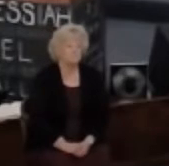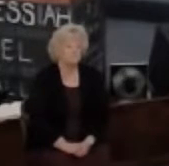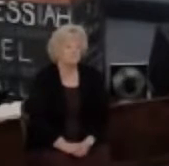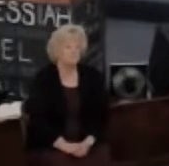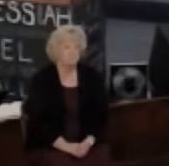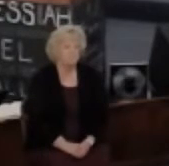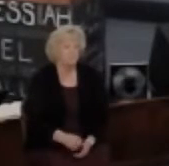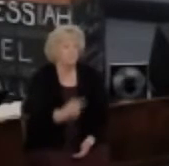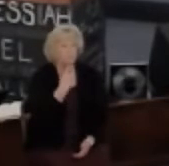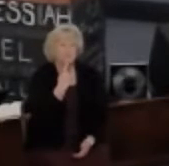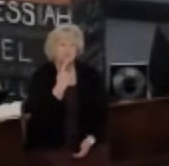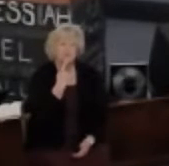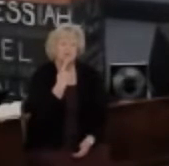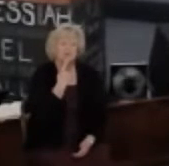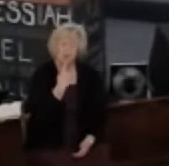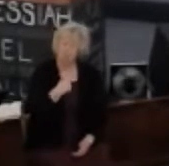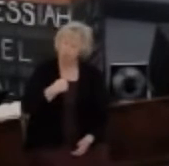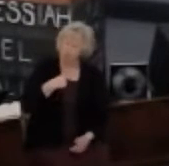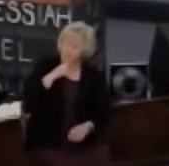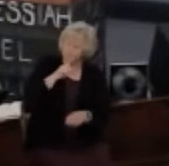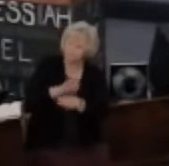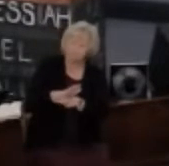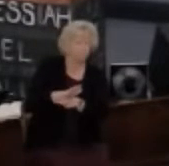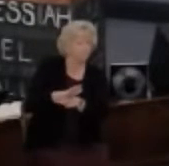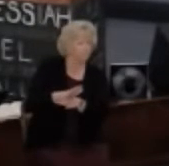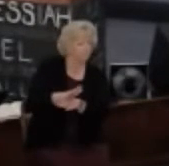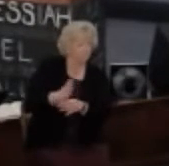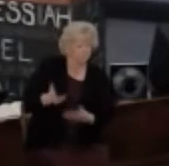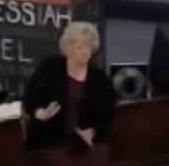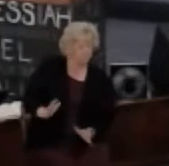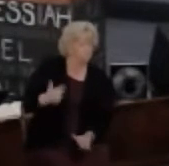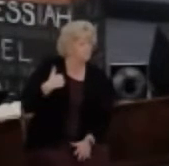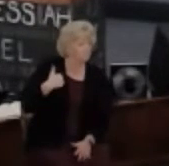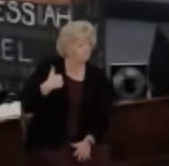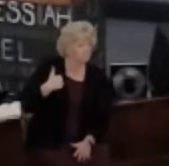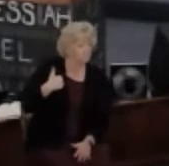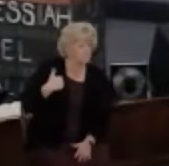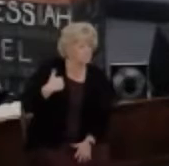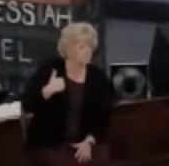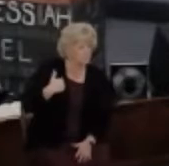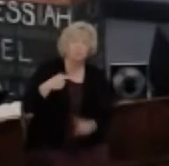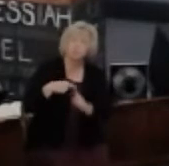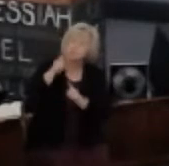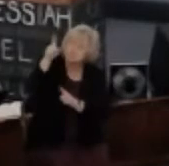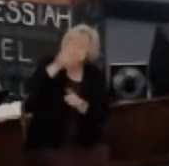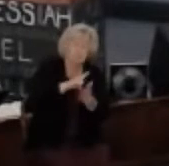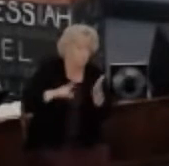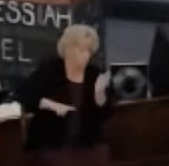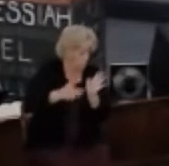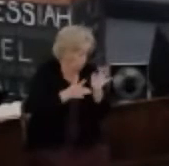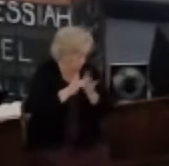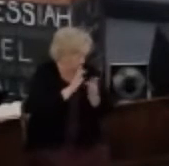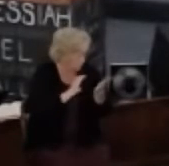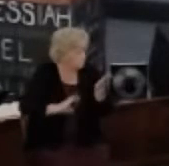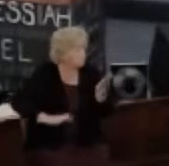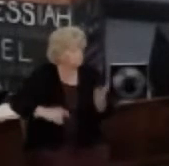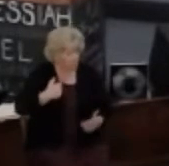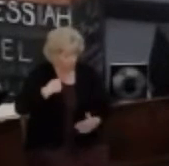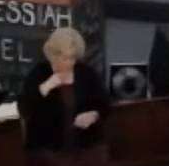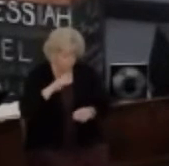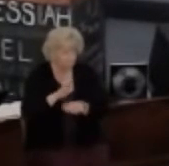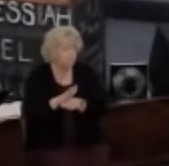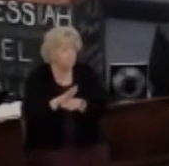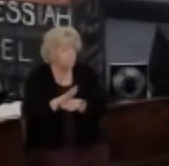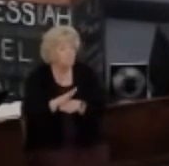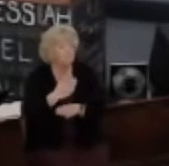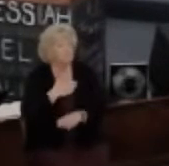We say that we're committed. We say that we're committed to the Lord Jesus Christ. Well, I guess